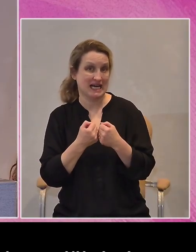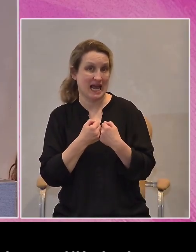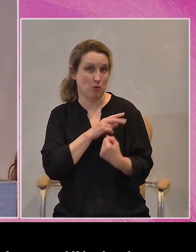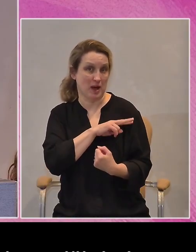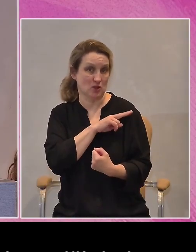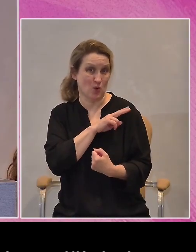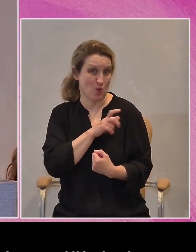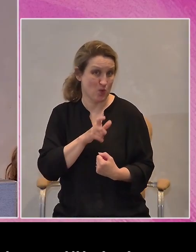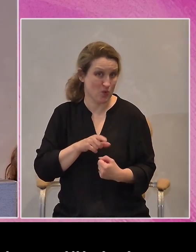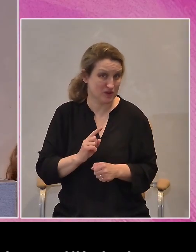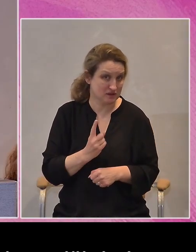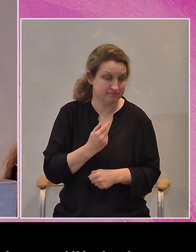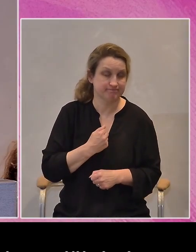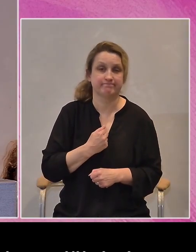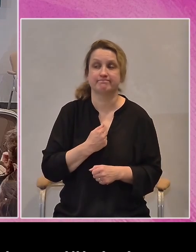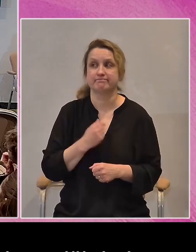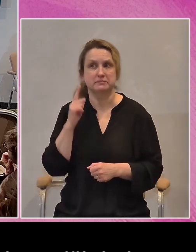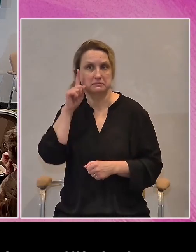well. What do you think, Miia?